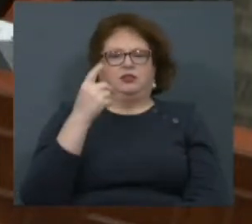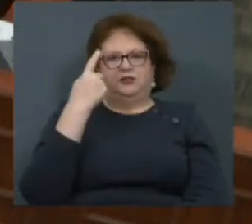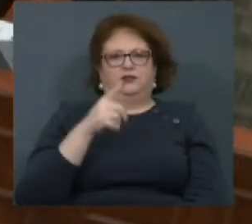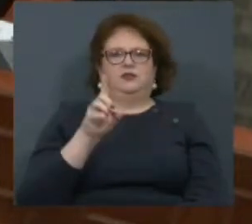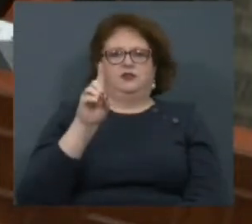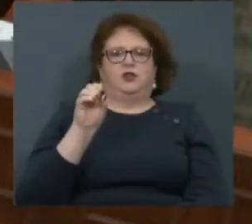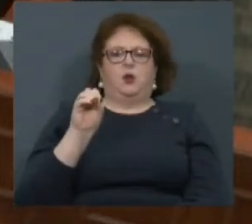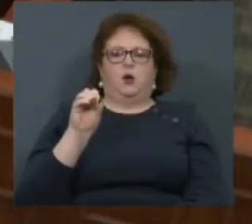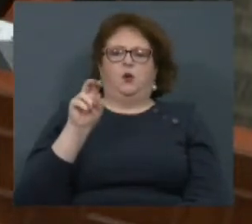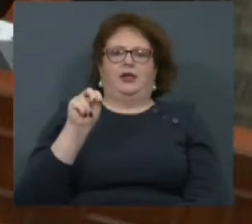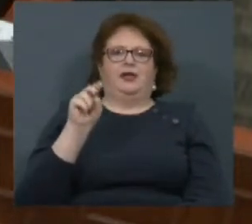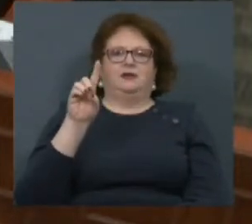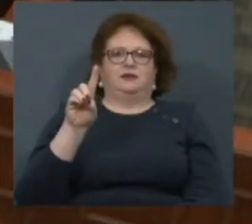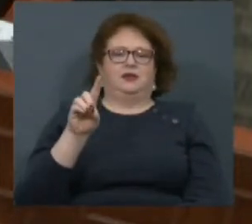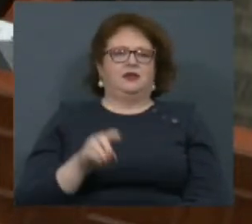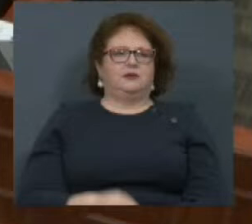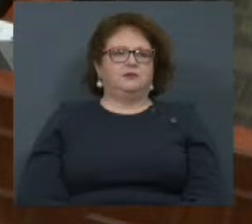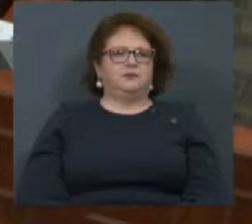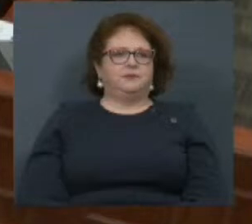BOND.